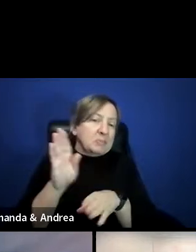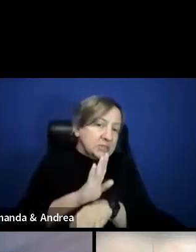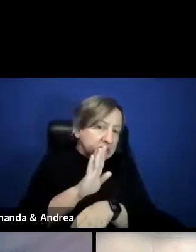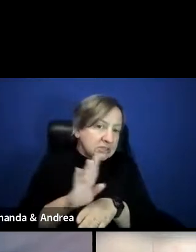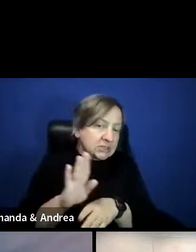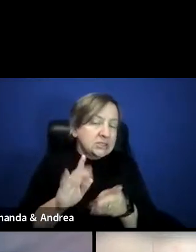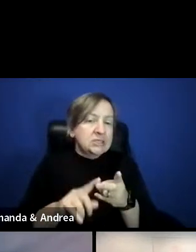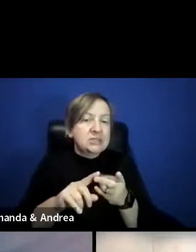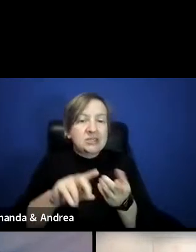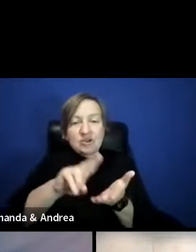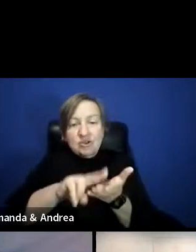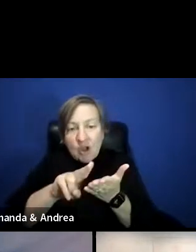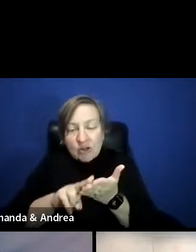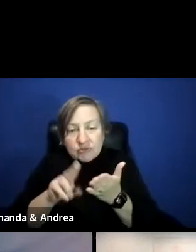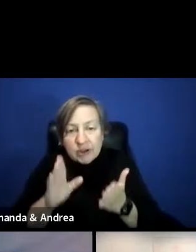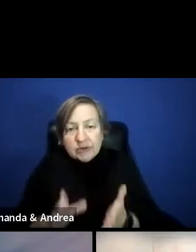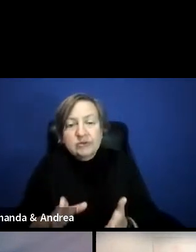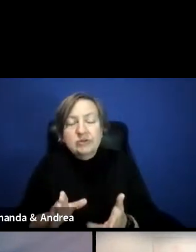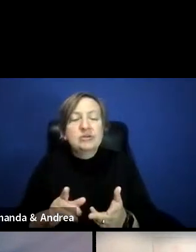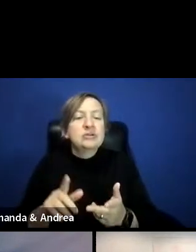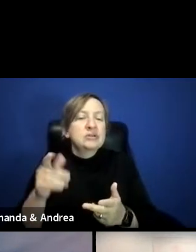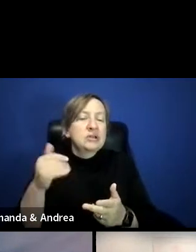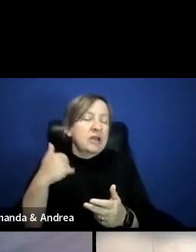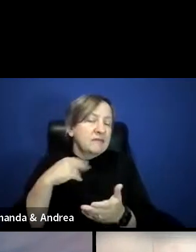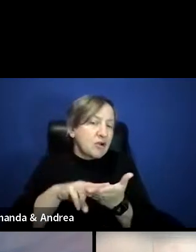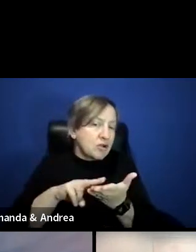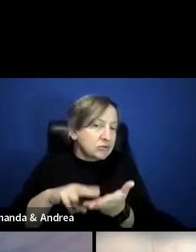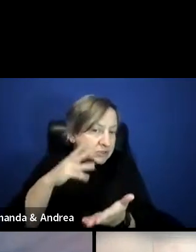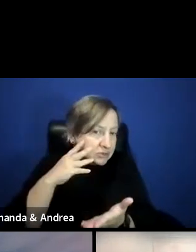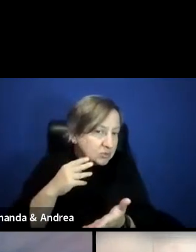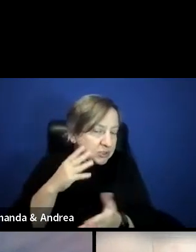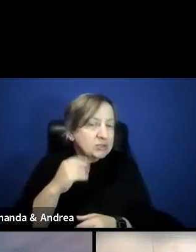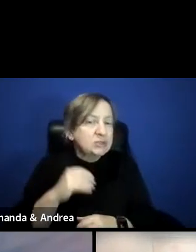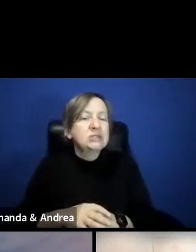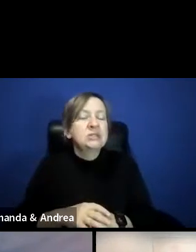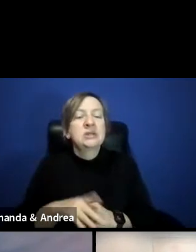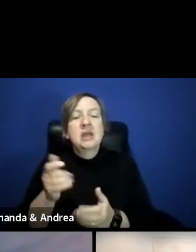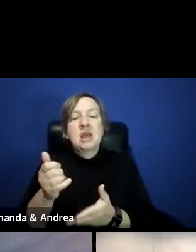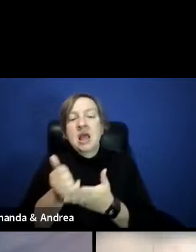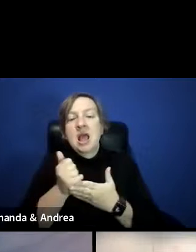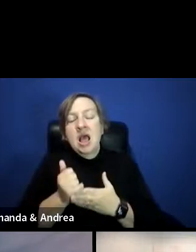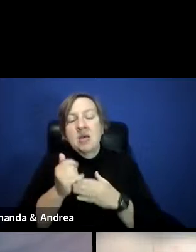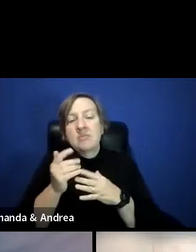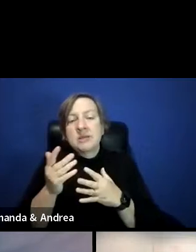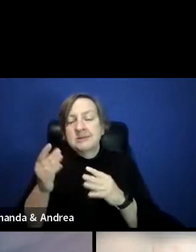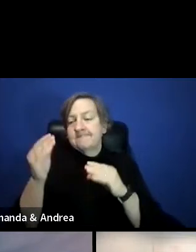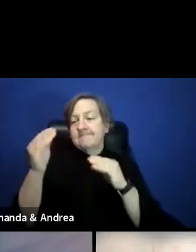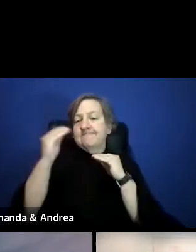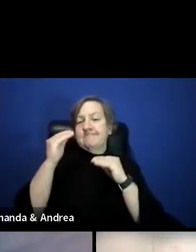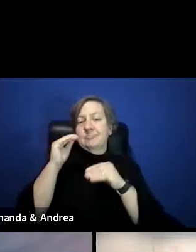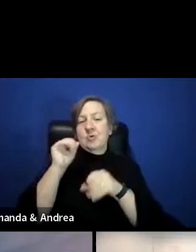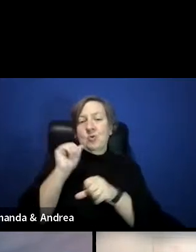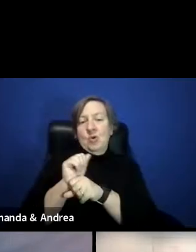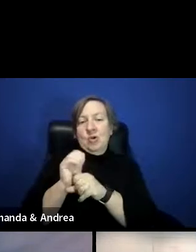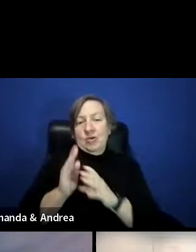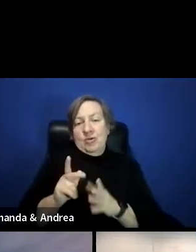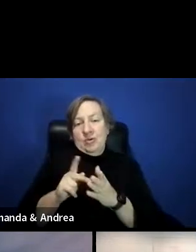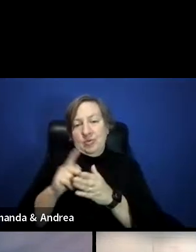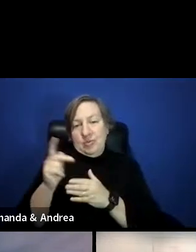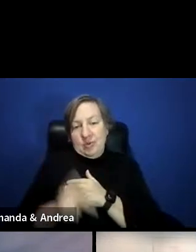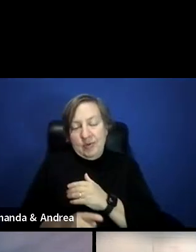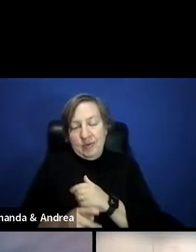or have contracting experience that are helping to inform our workforce program. And so